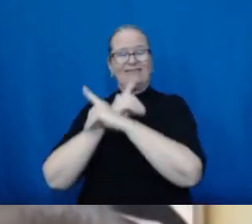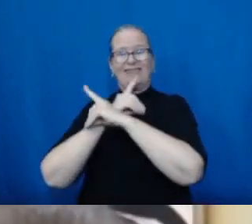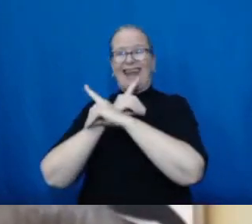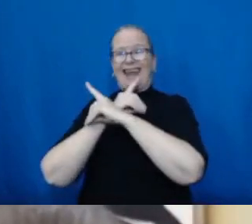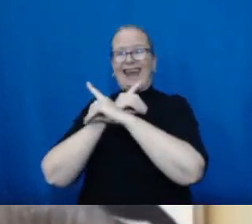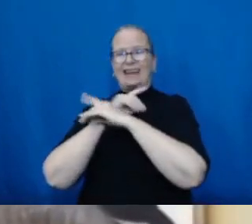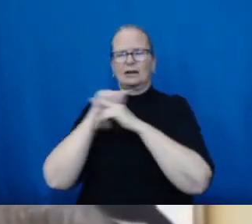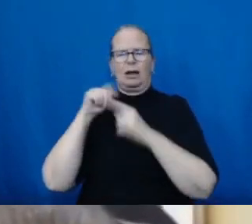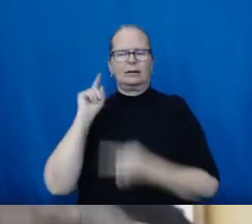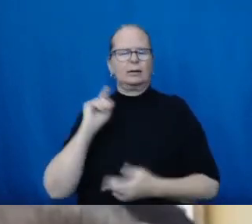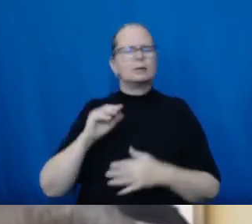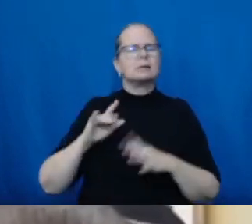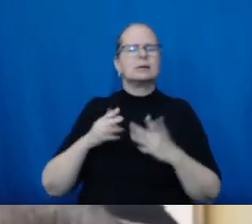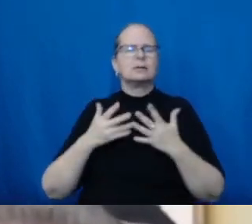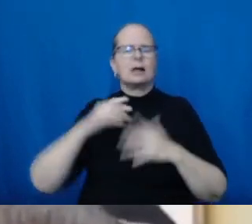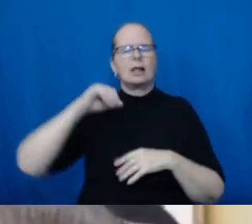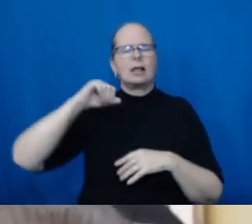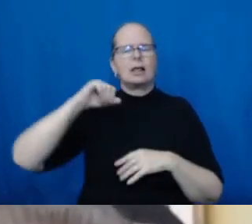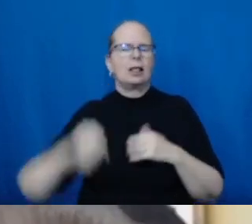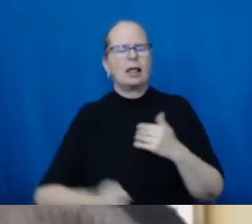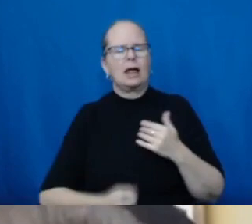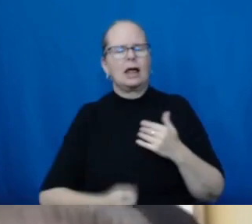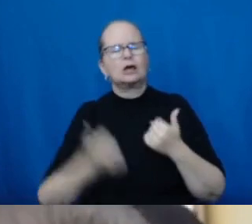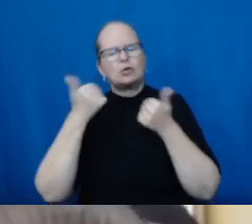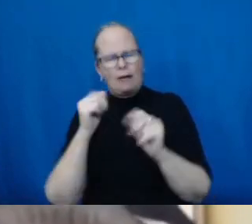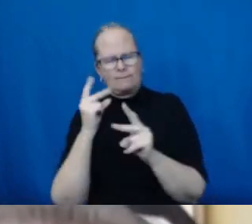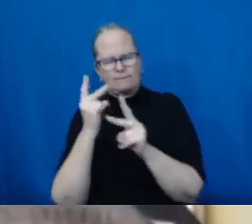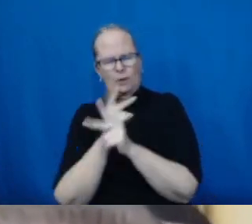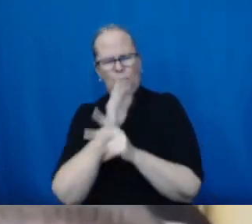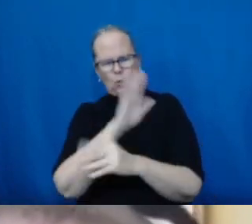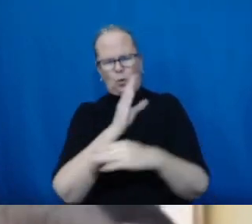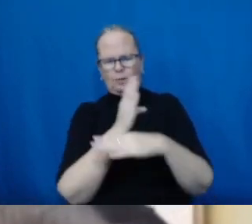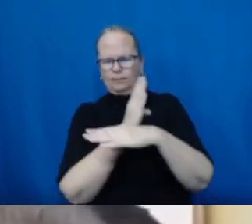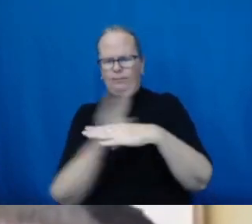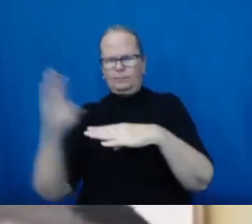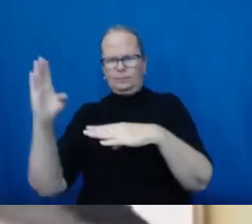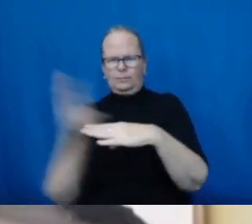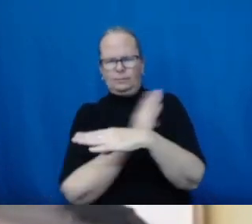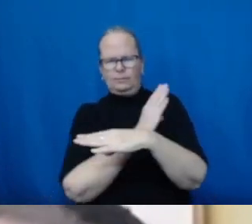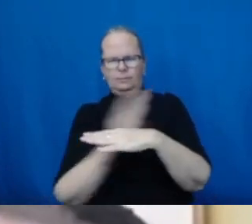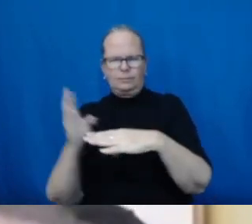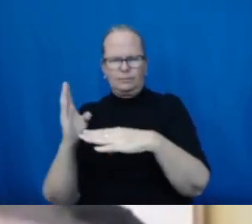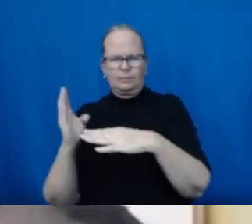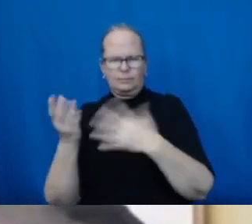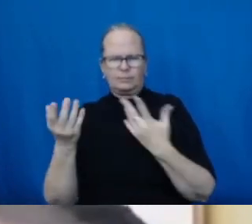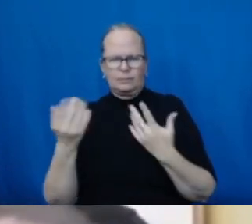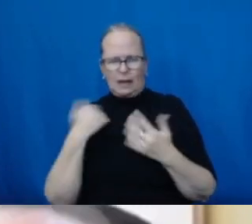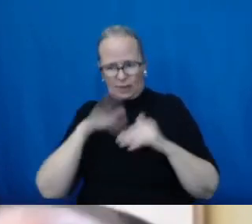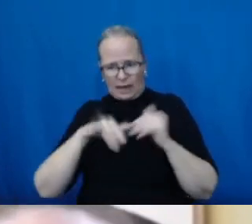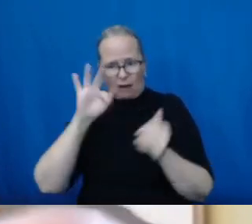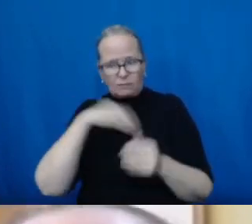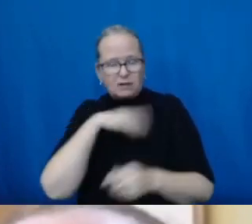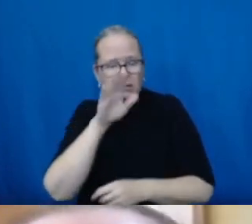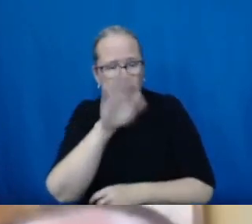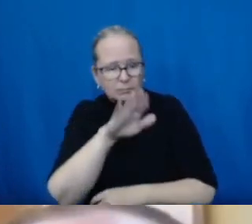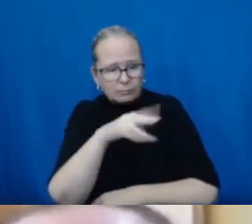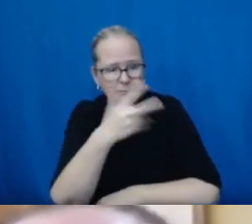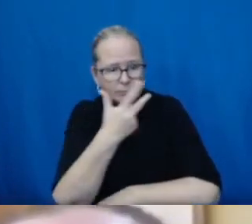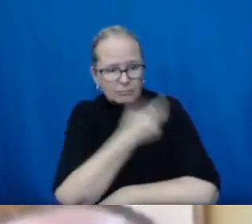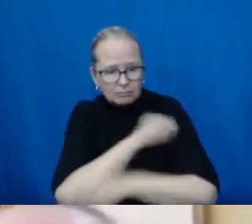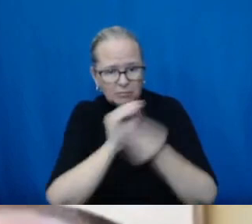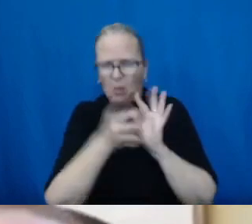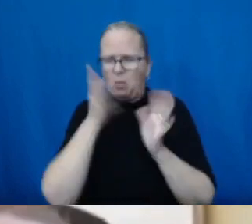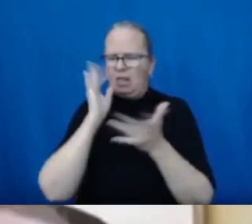is a time-saving method. If they're a 0, like, move on with your life and find your next person. But even a 2, if they're like, I don't know,